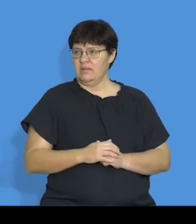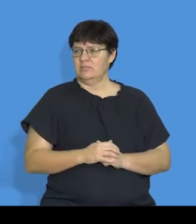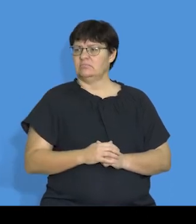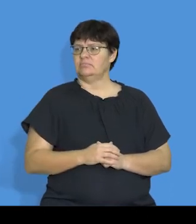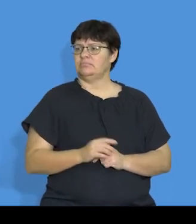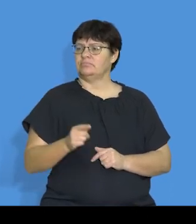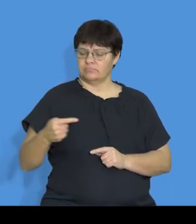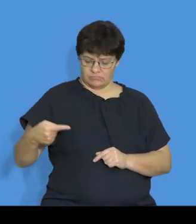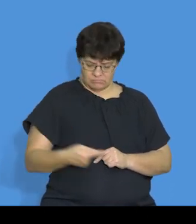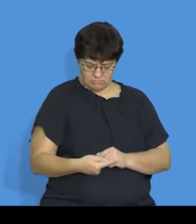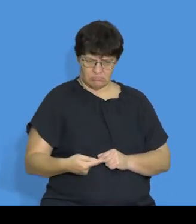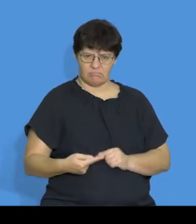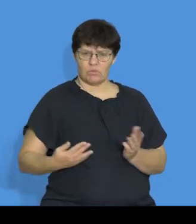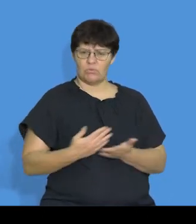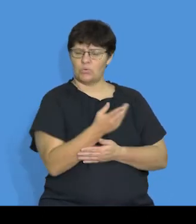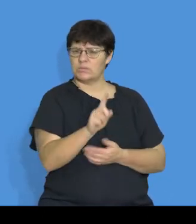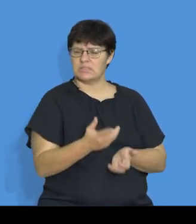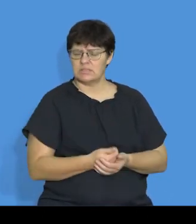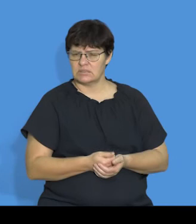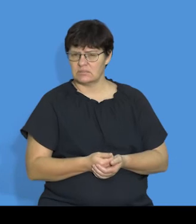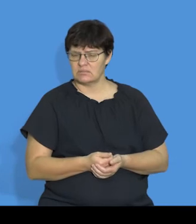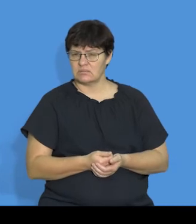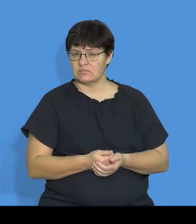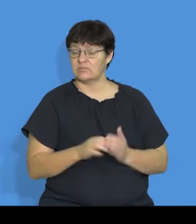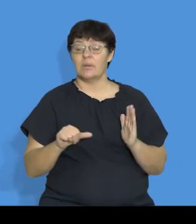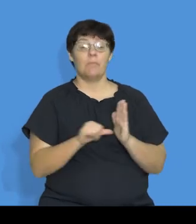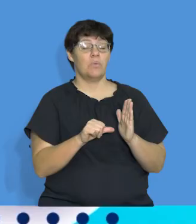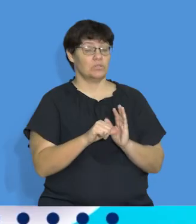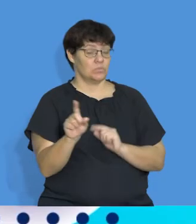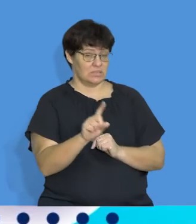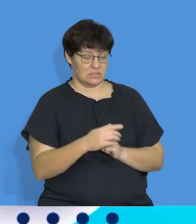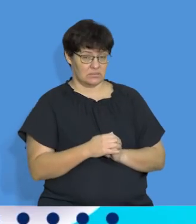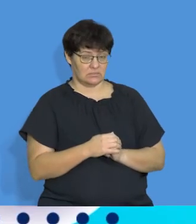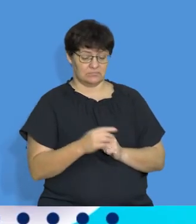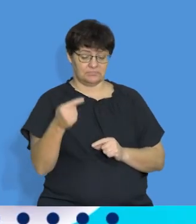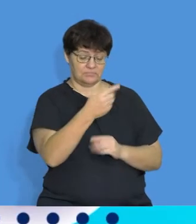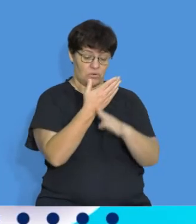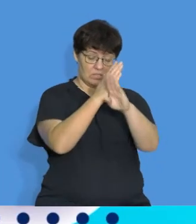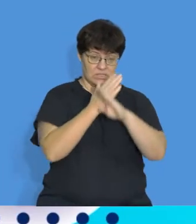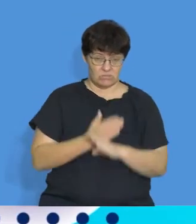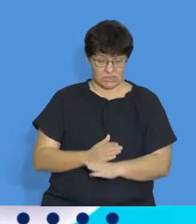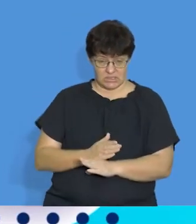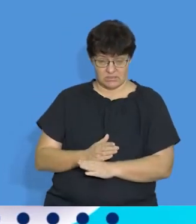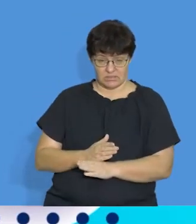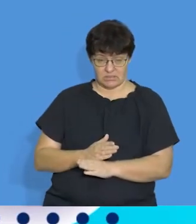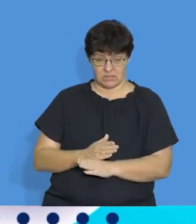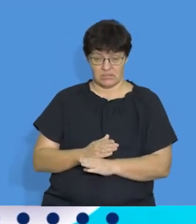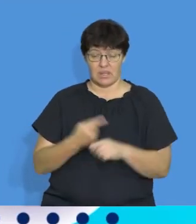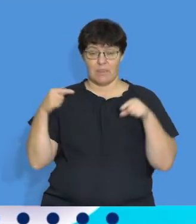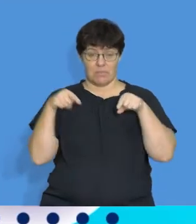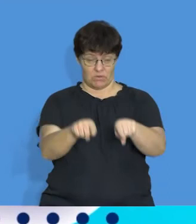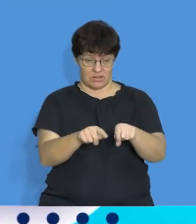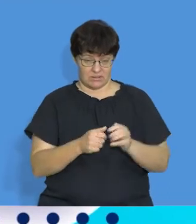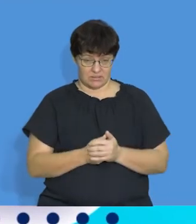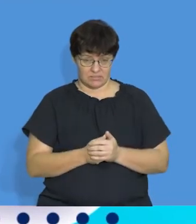current that goes through the other 5 ohm resistor? What is very, very important here is that the two resistors are actually connected in parallel. And these